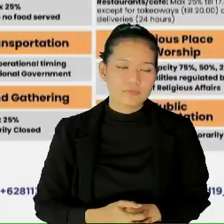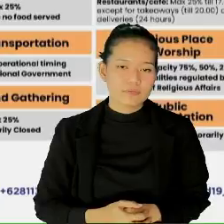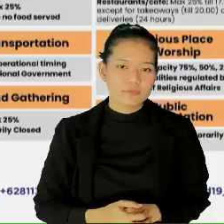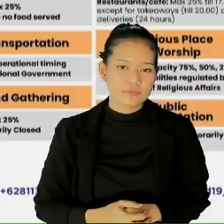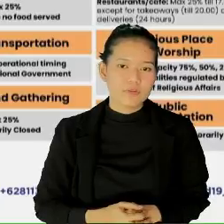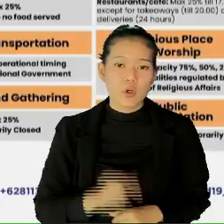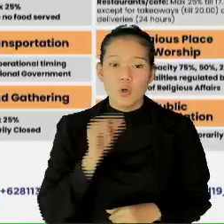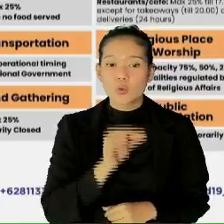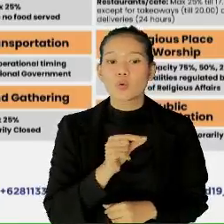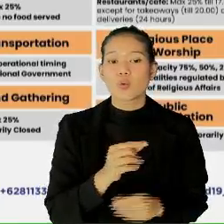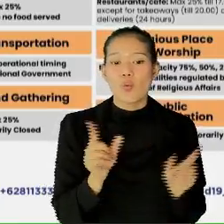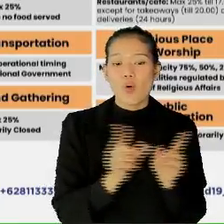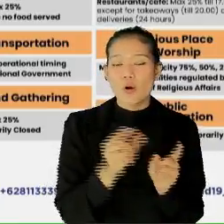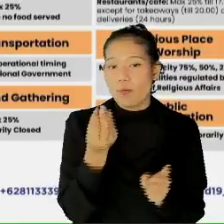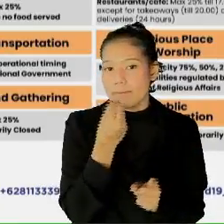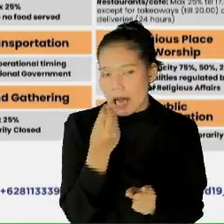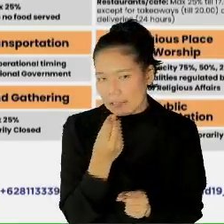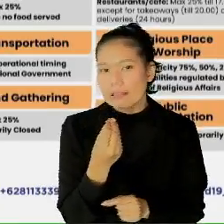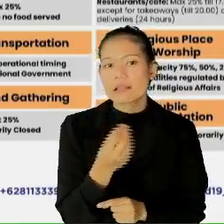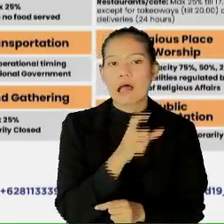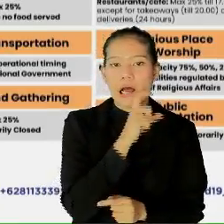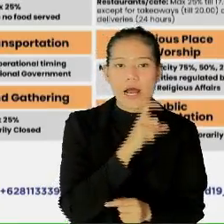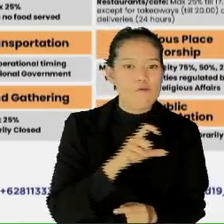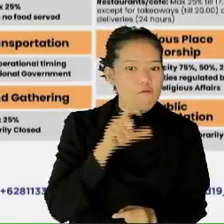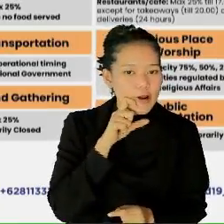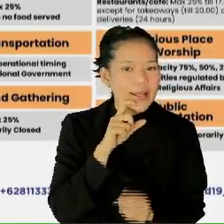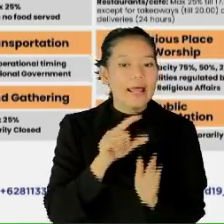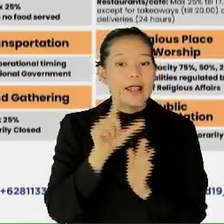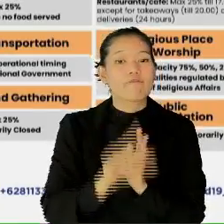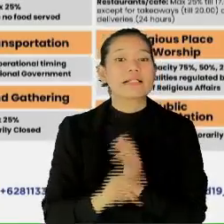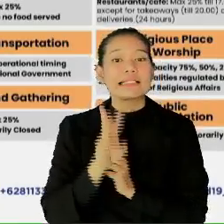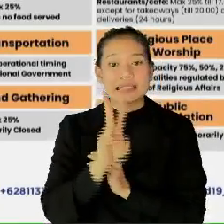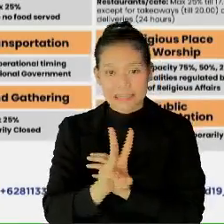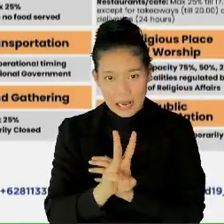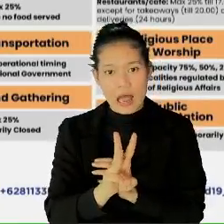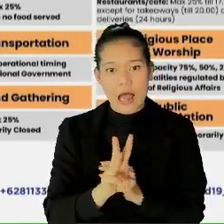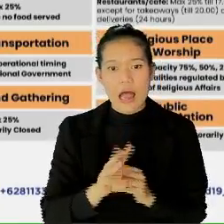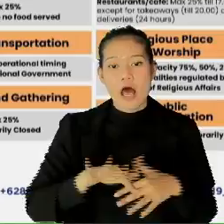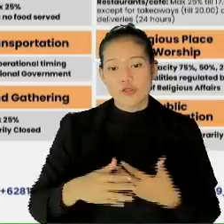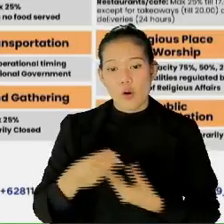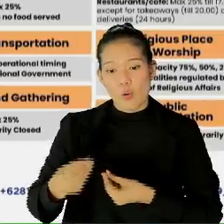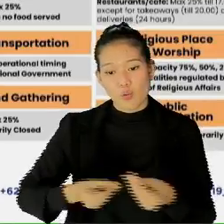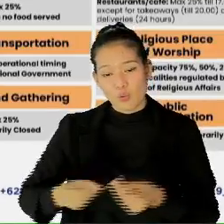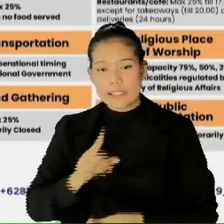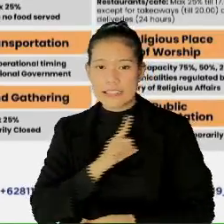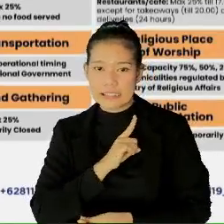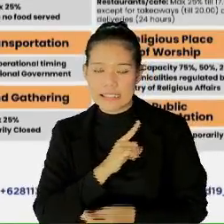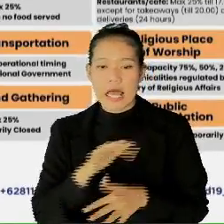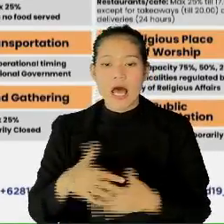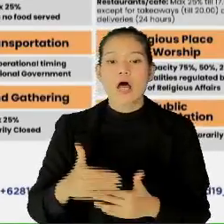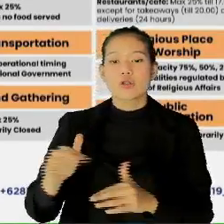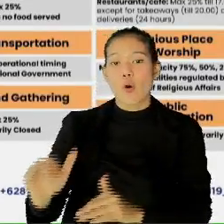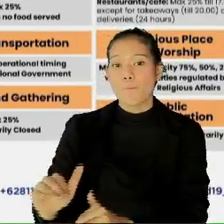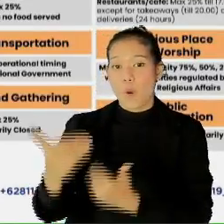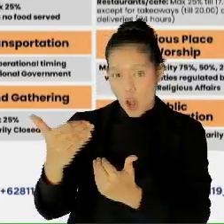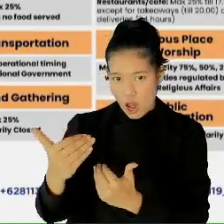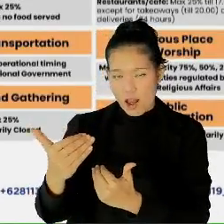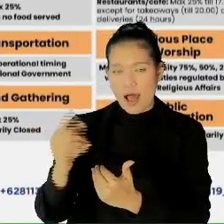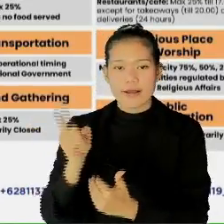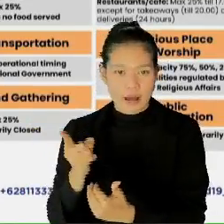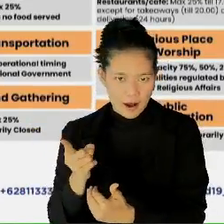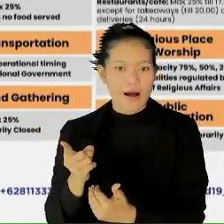small-scale restaurants, cafes at level 3 and independent or in malls at level